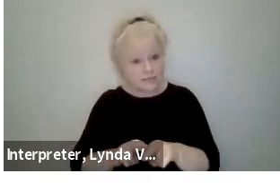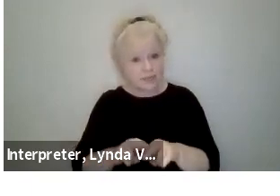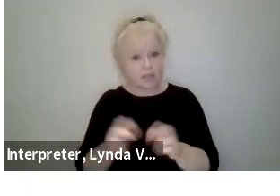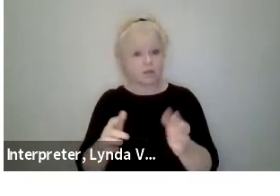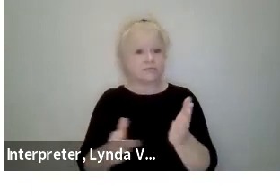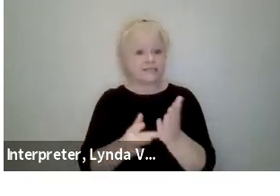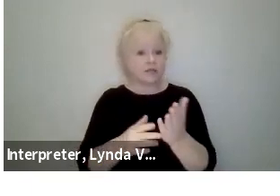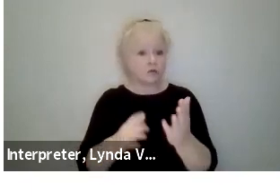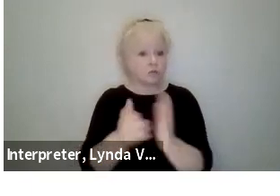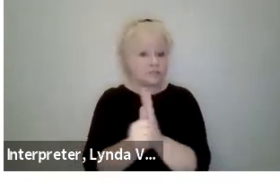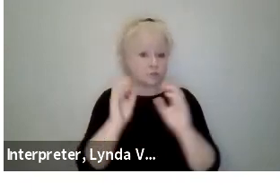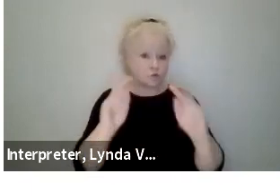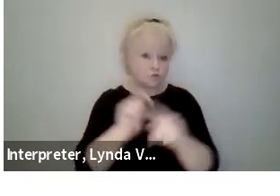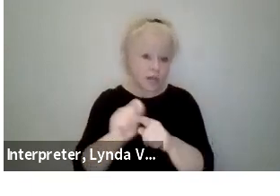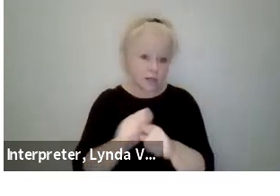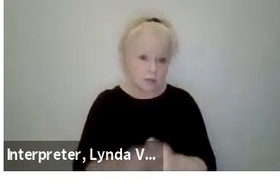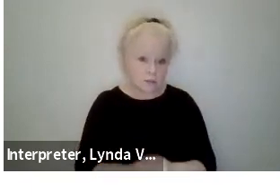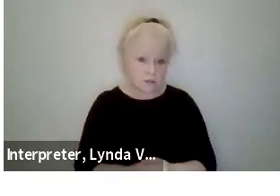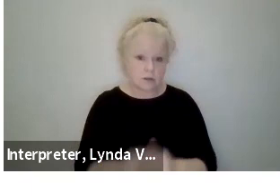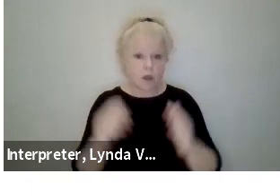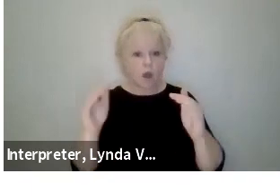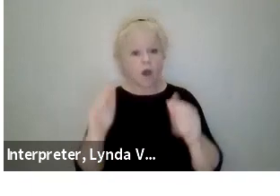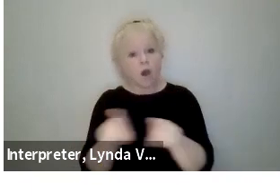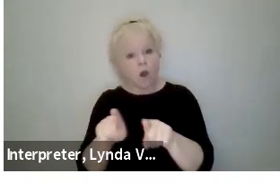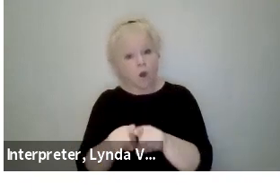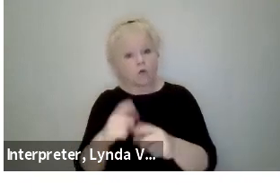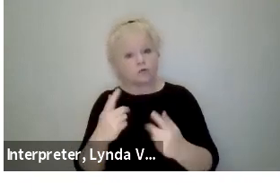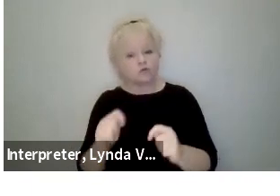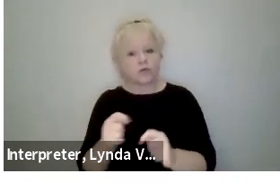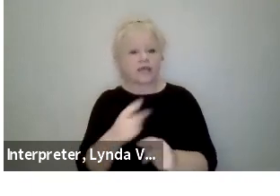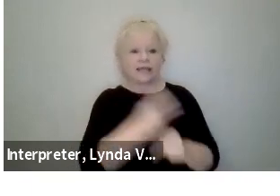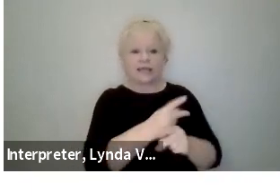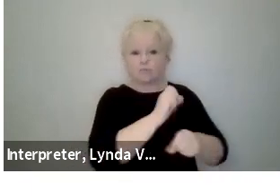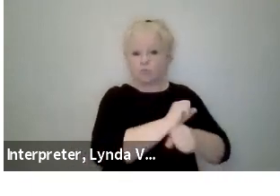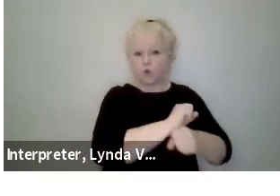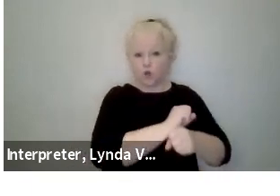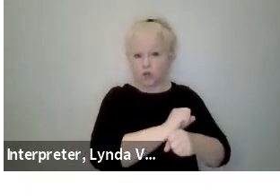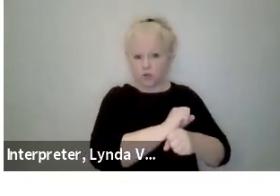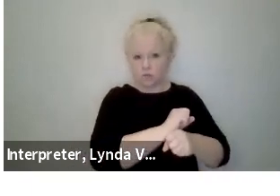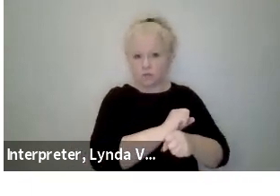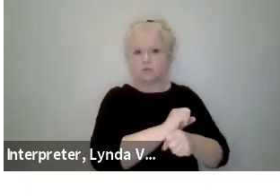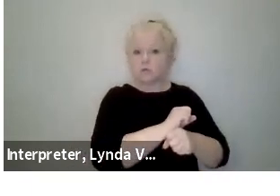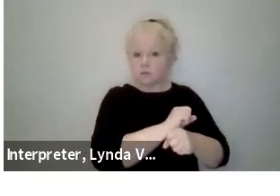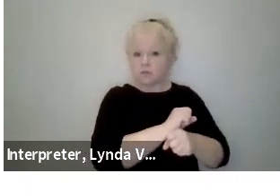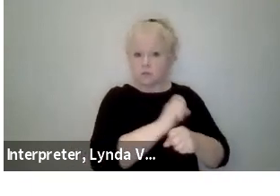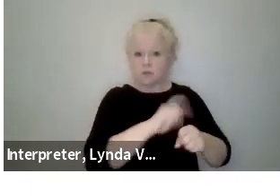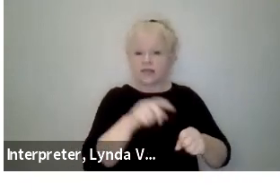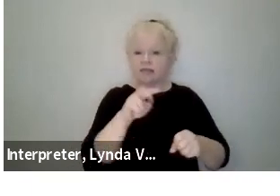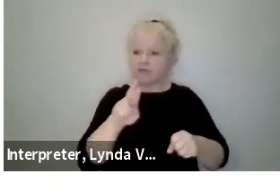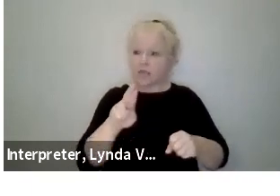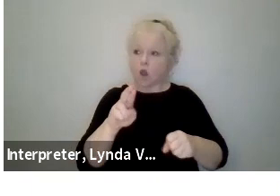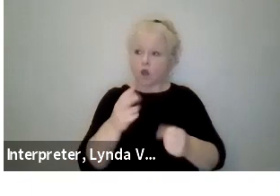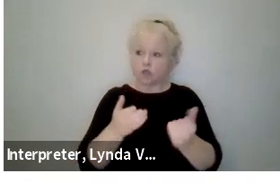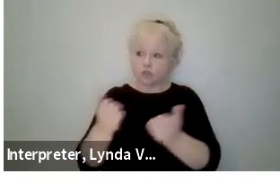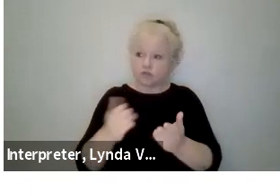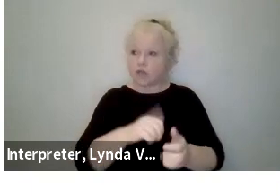training. We also wanted to continue providing placement and retention services while connecting folks to vocational rehabilitation